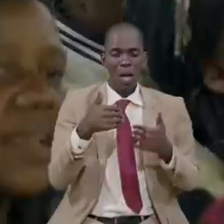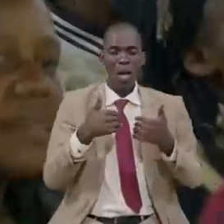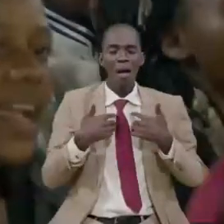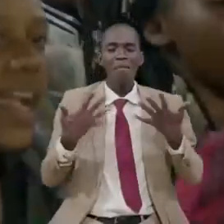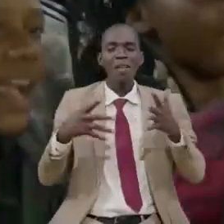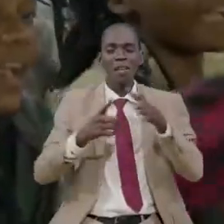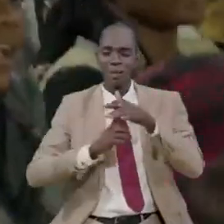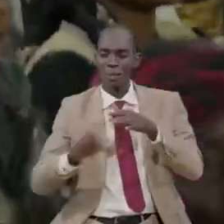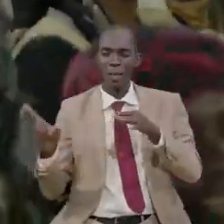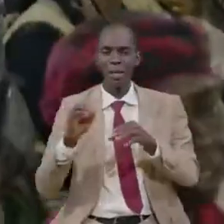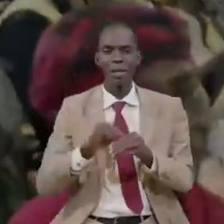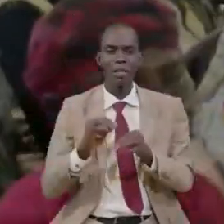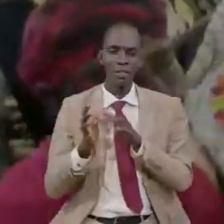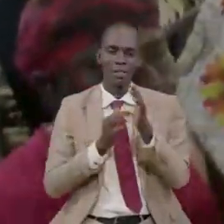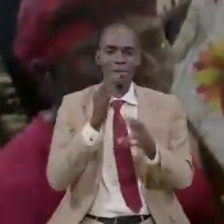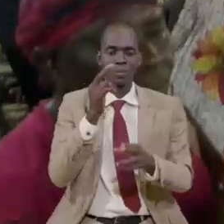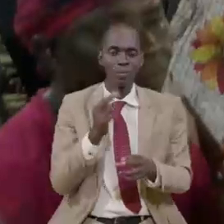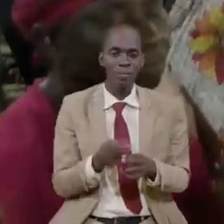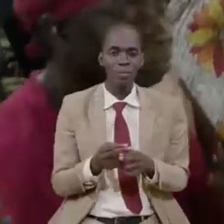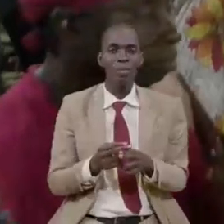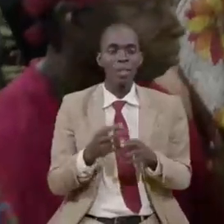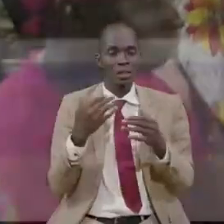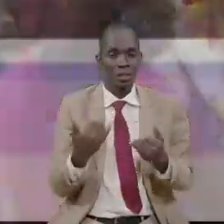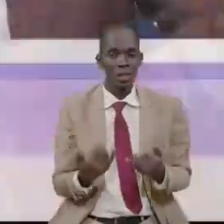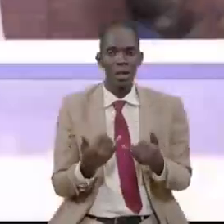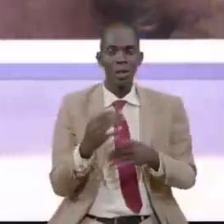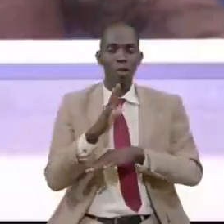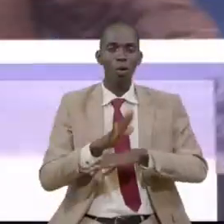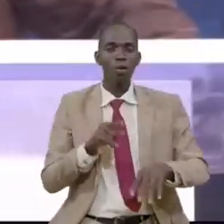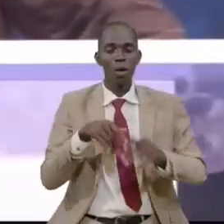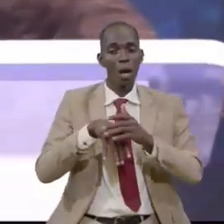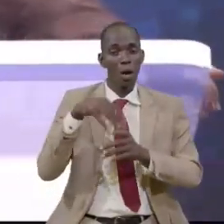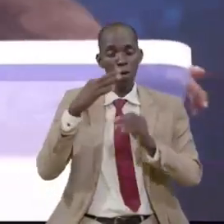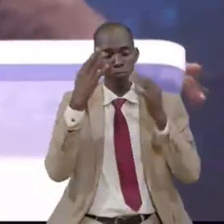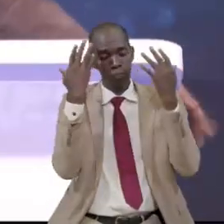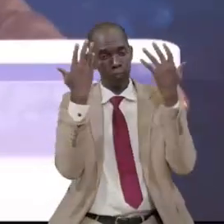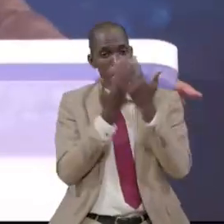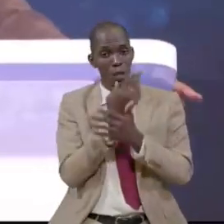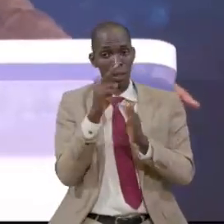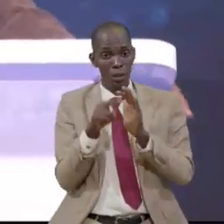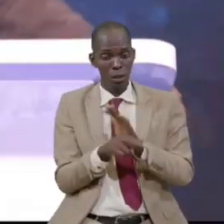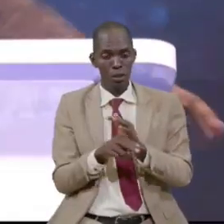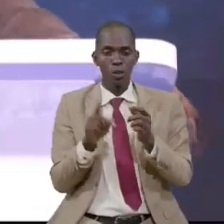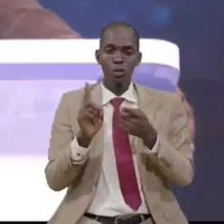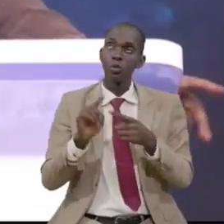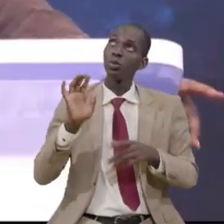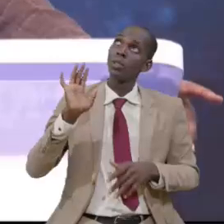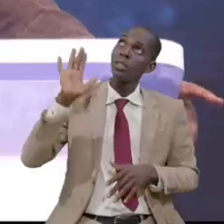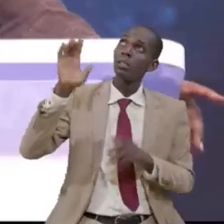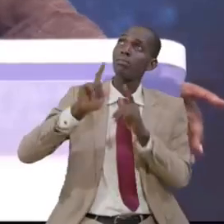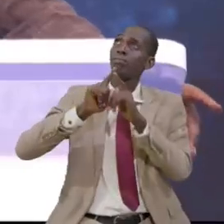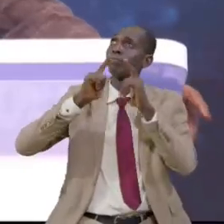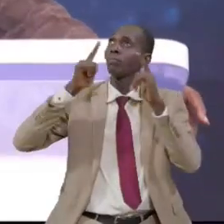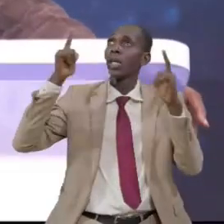escaped into His Marvelous Light and all that